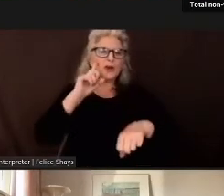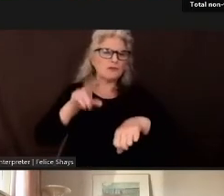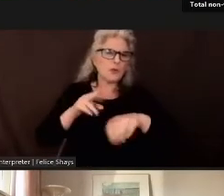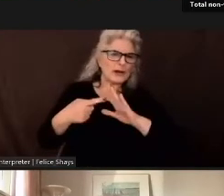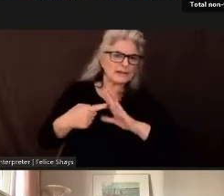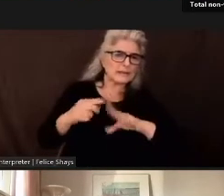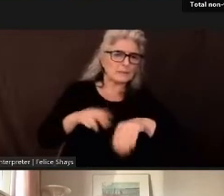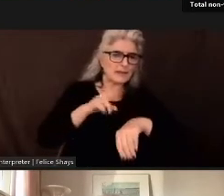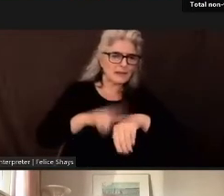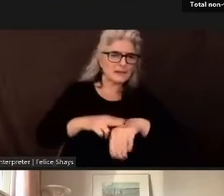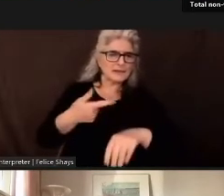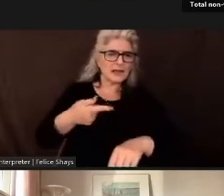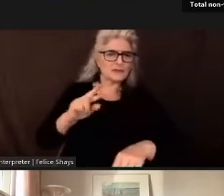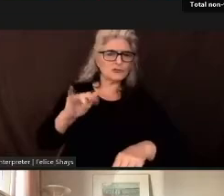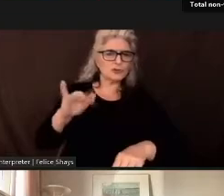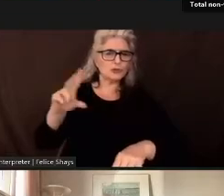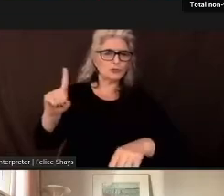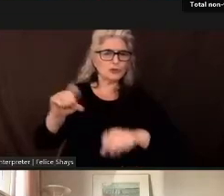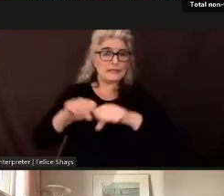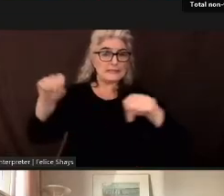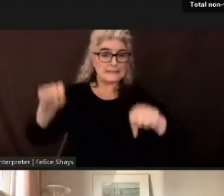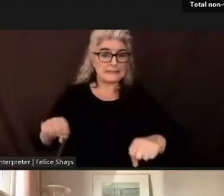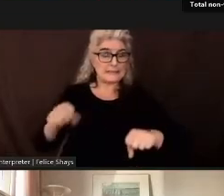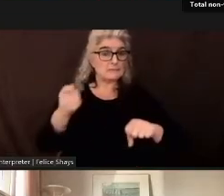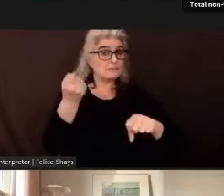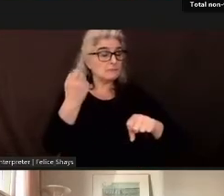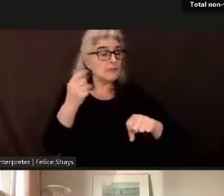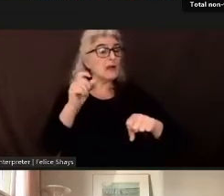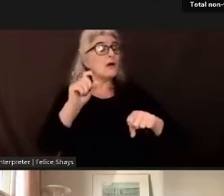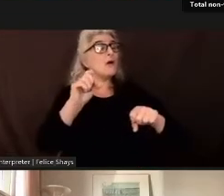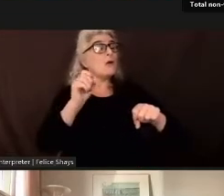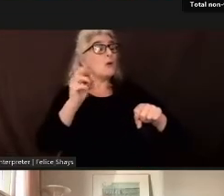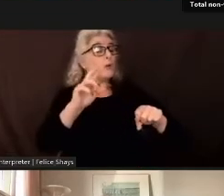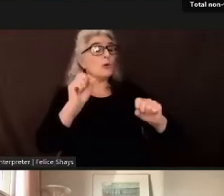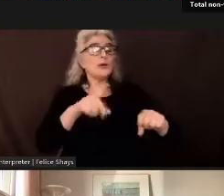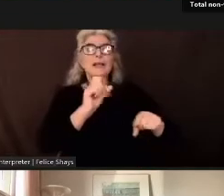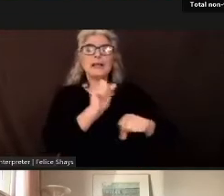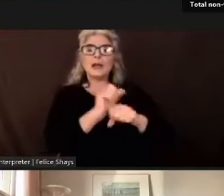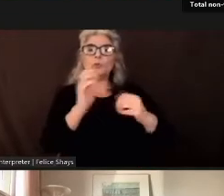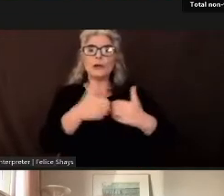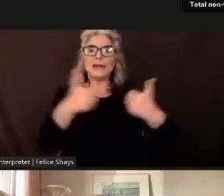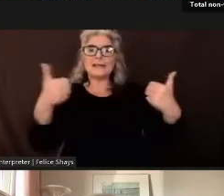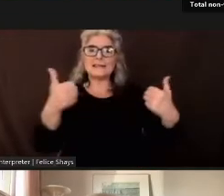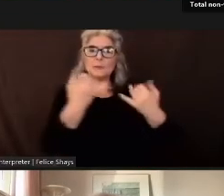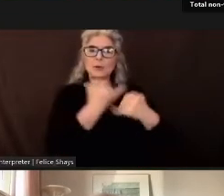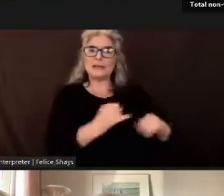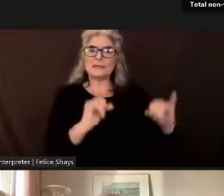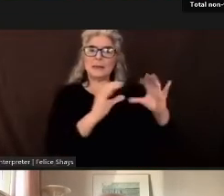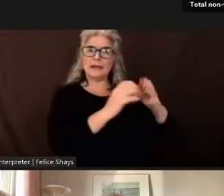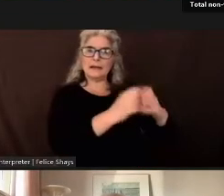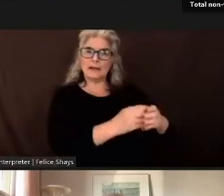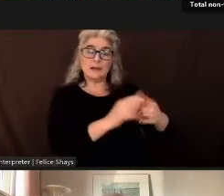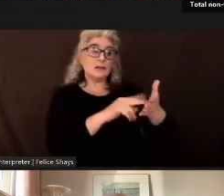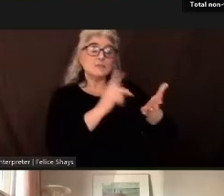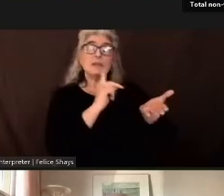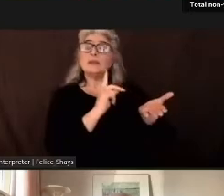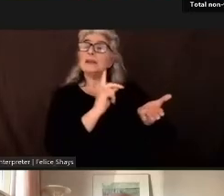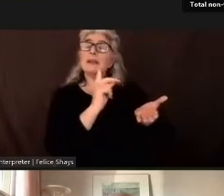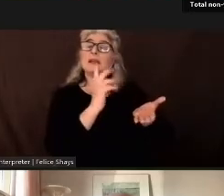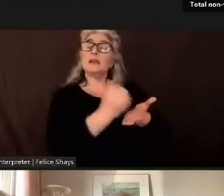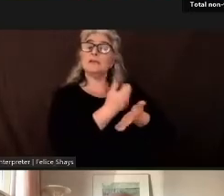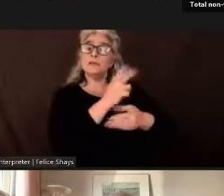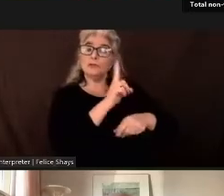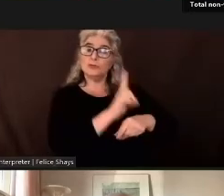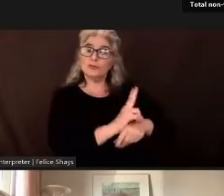or they can also work autonomously, essentially leveraging the